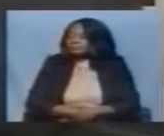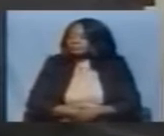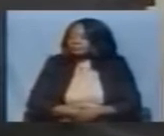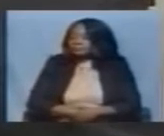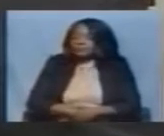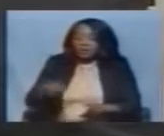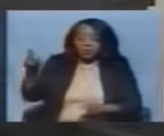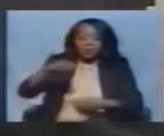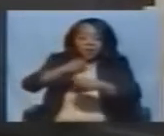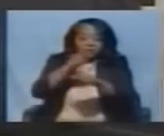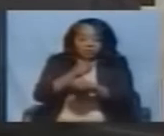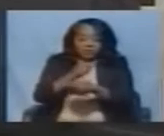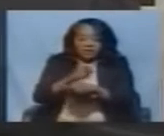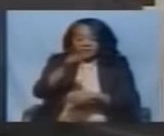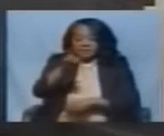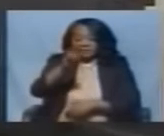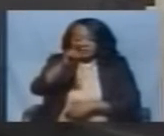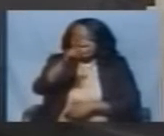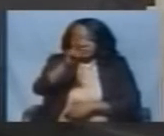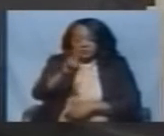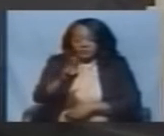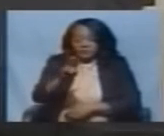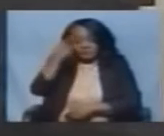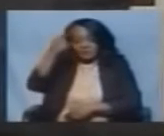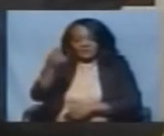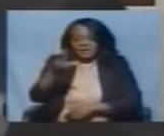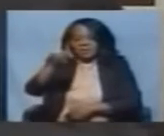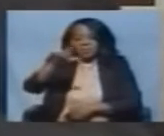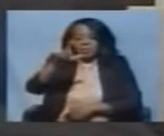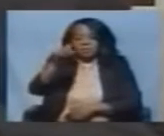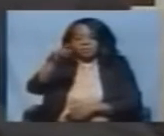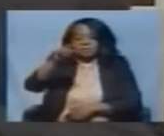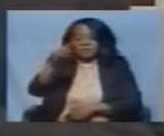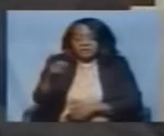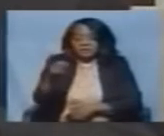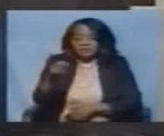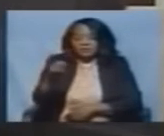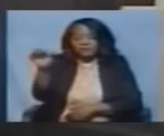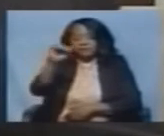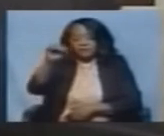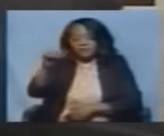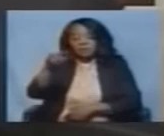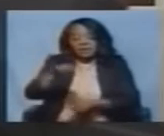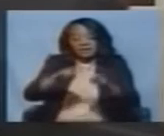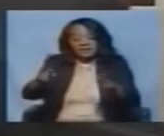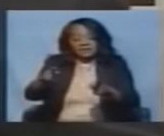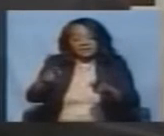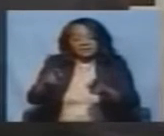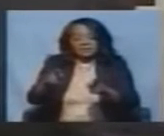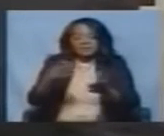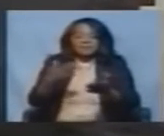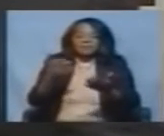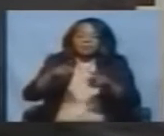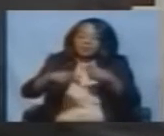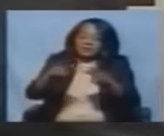in the production, say, you know, in the plant. Okay. There's a particular motor that has failed, okay,